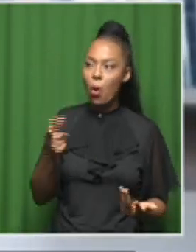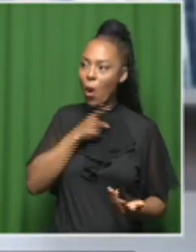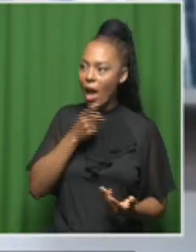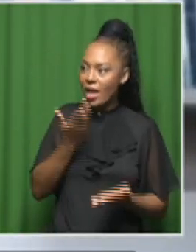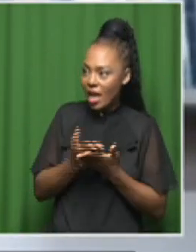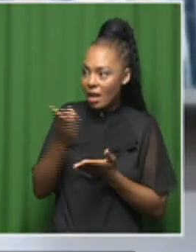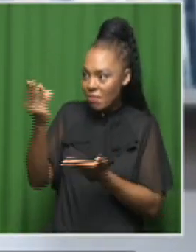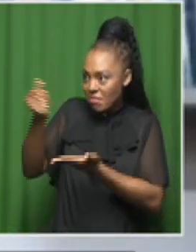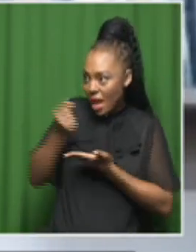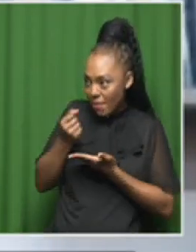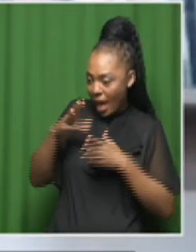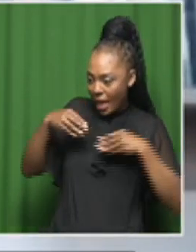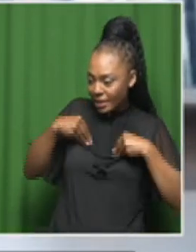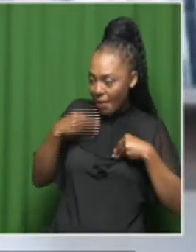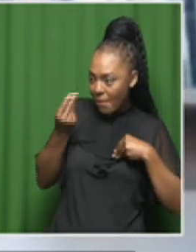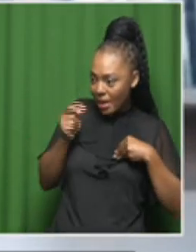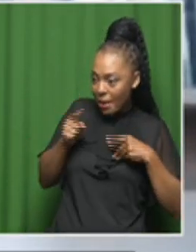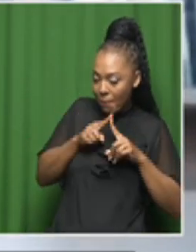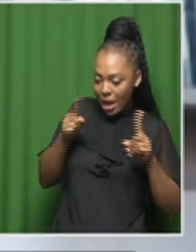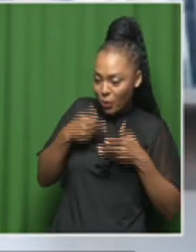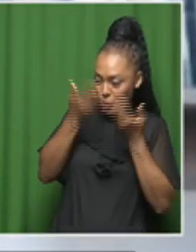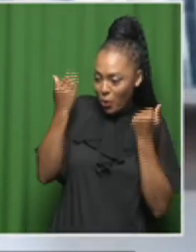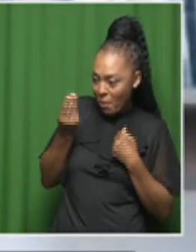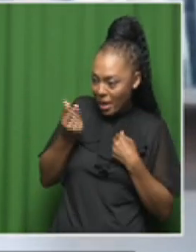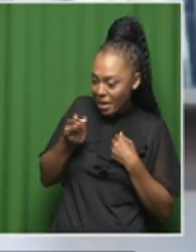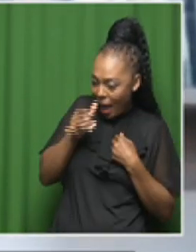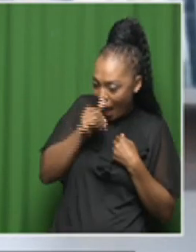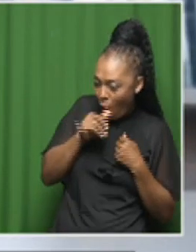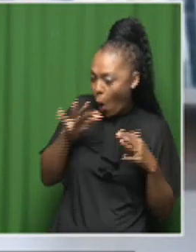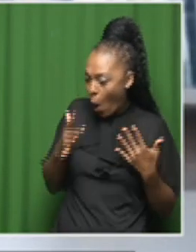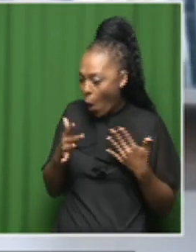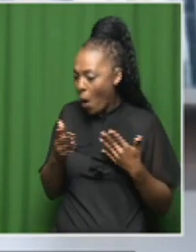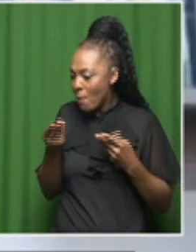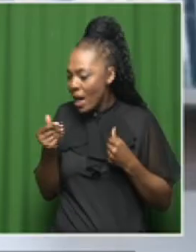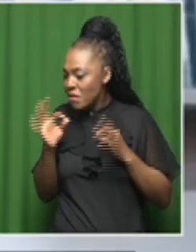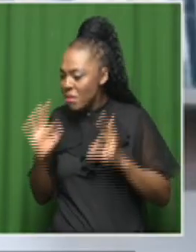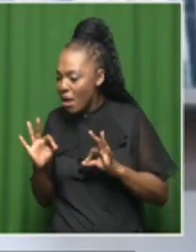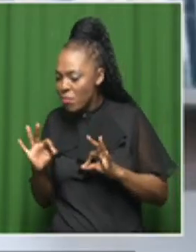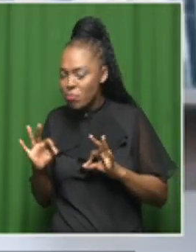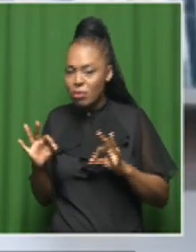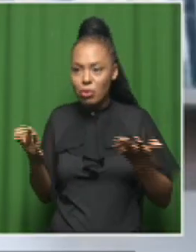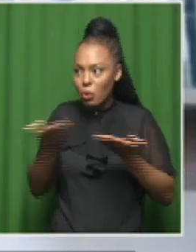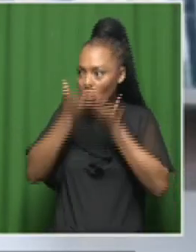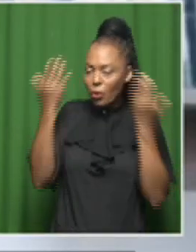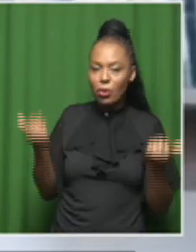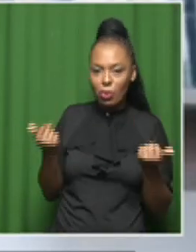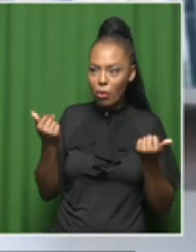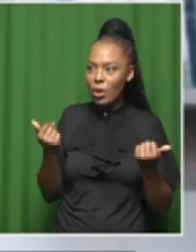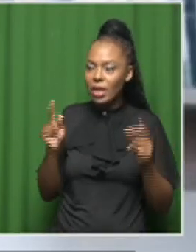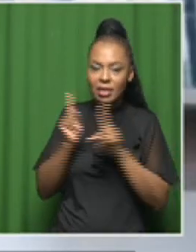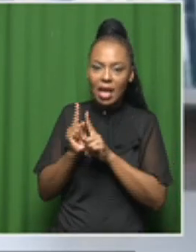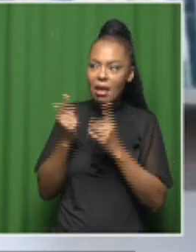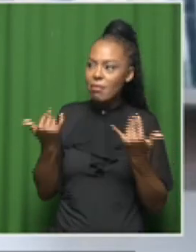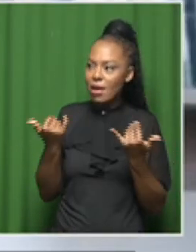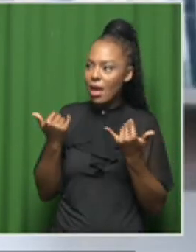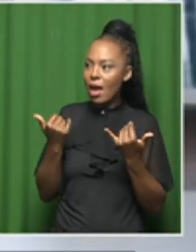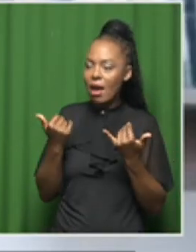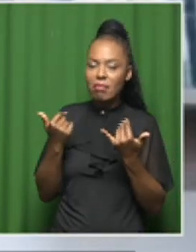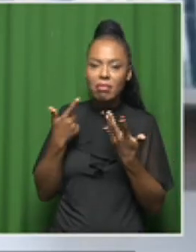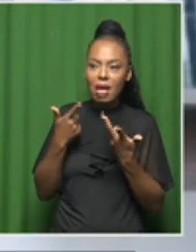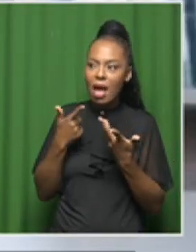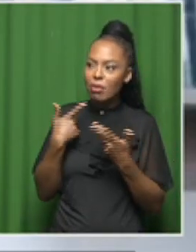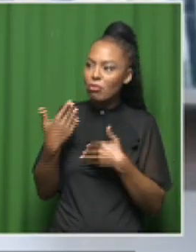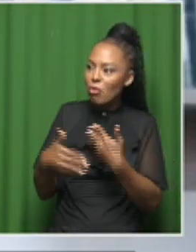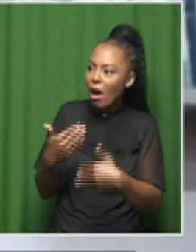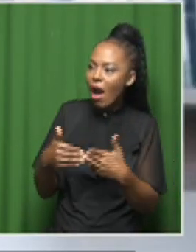don't know where it's coming from, because it's not coming from a reputable institution. You don't know the conditions thereof, and you